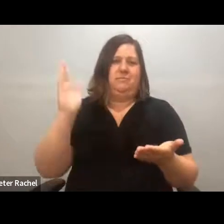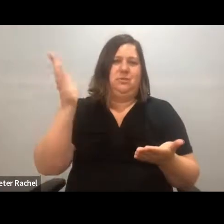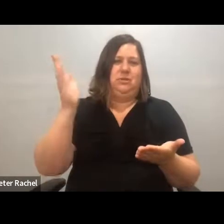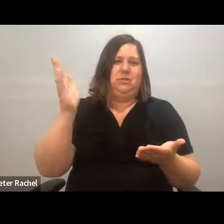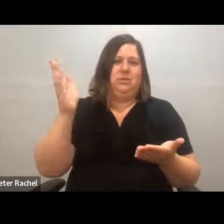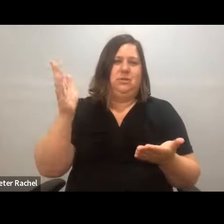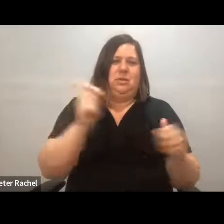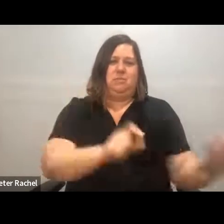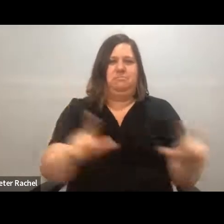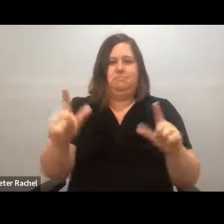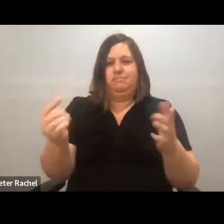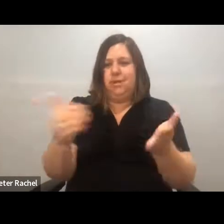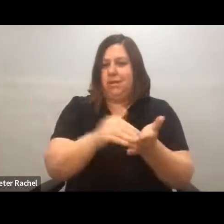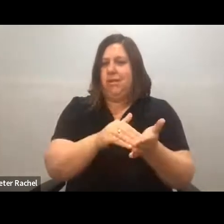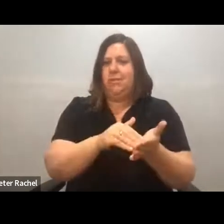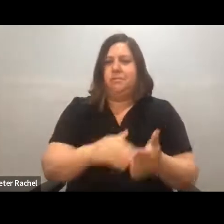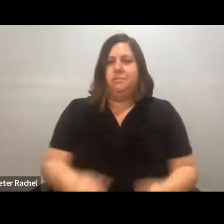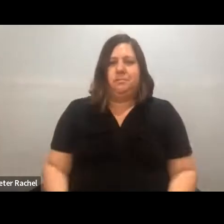I'll share screen again.